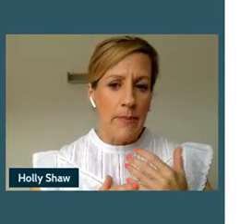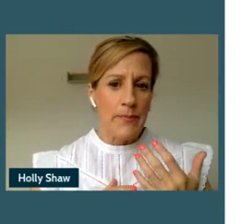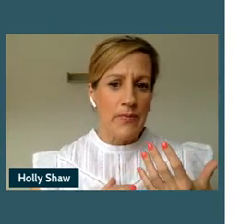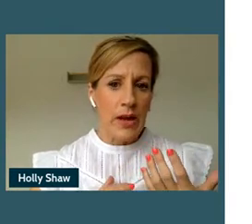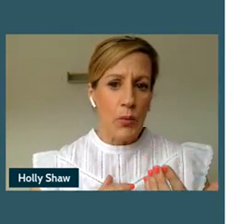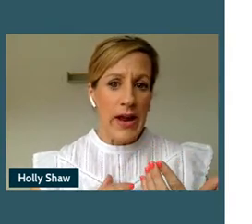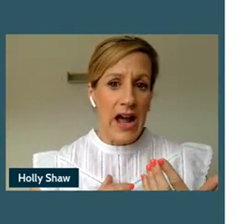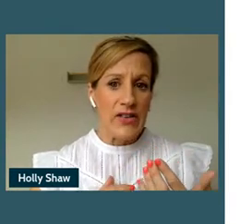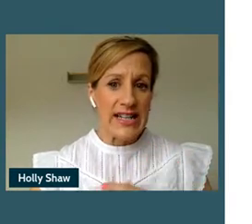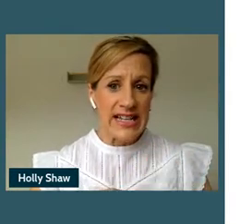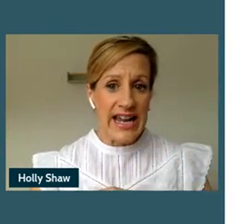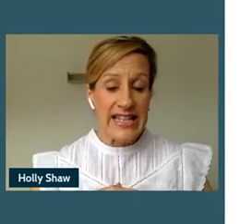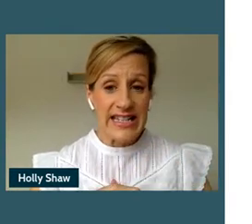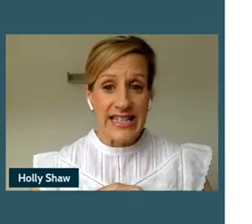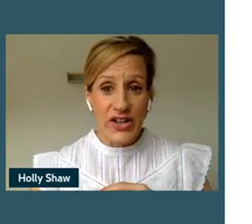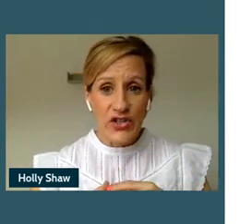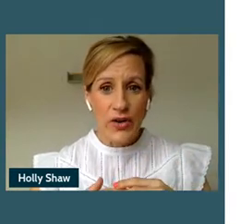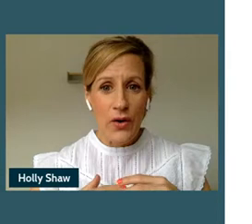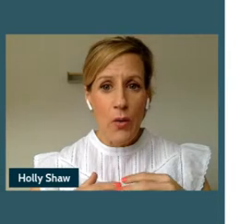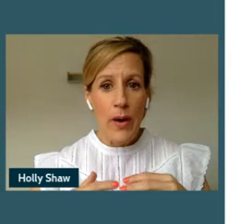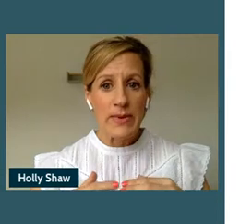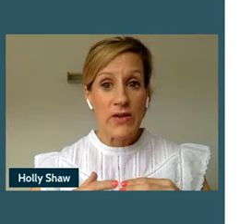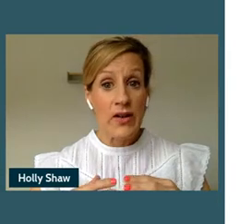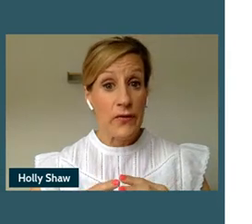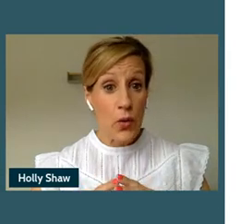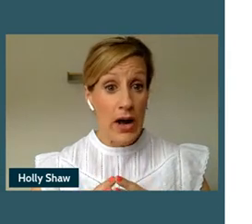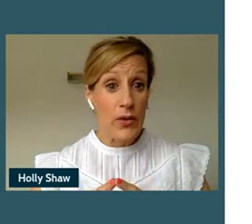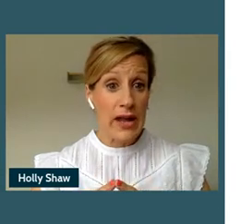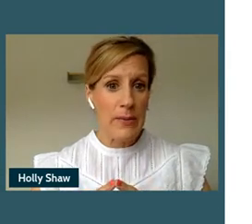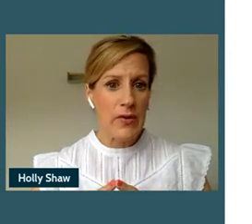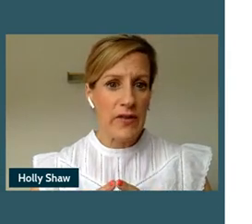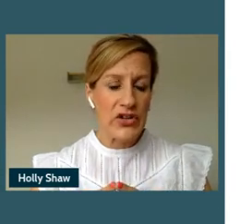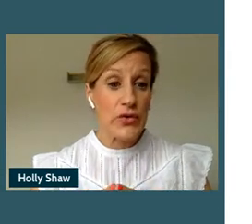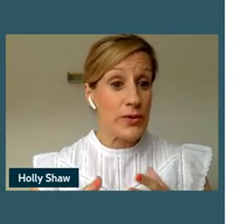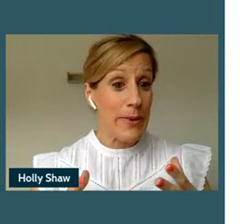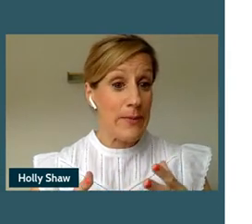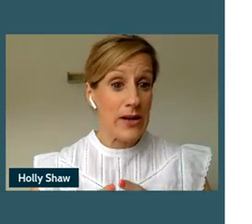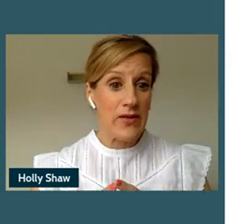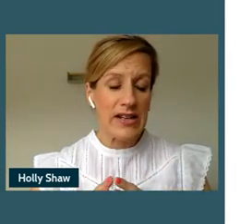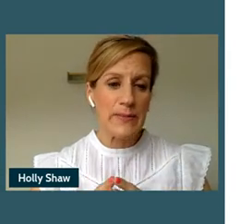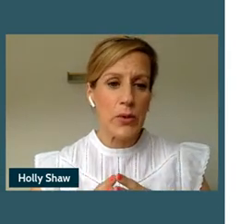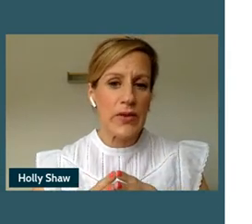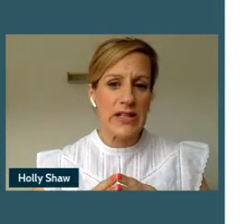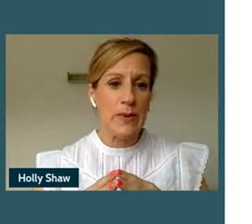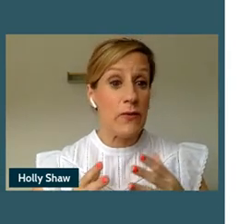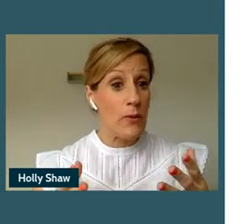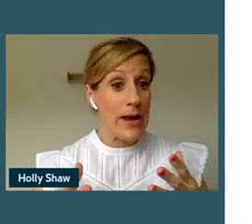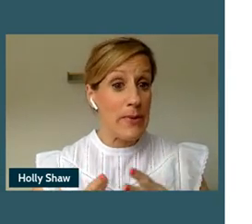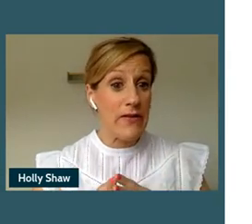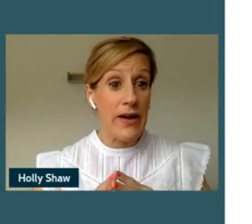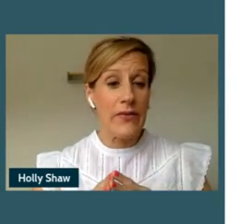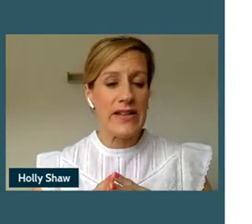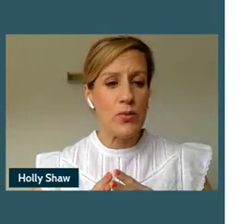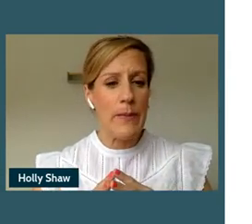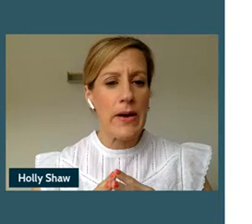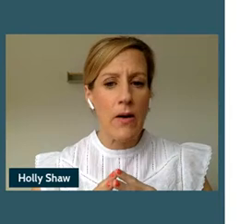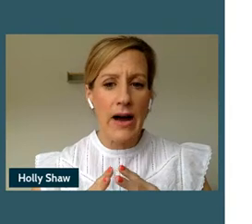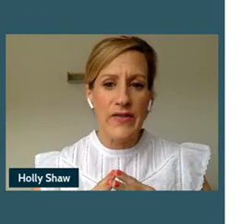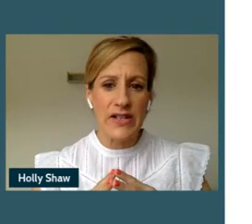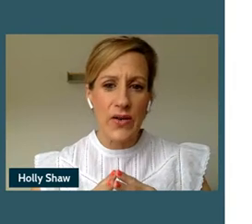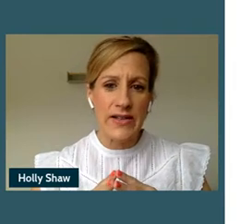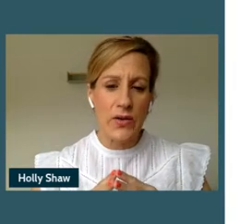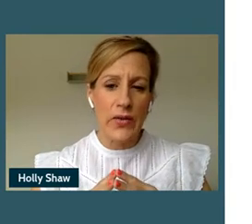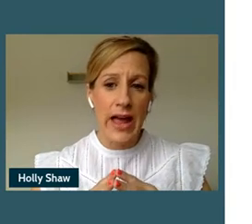so um we have a dedicated section on our website for healthcare professionals maybe you've explored this before maybe found this